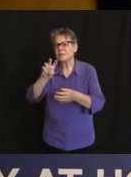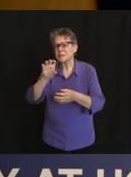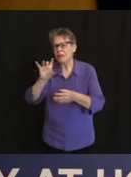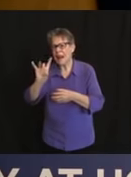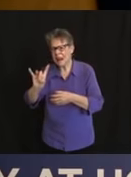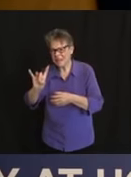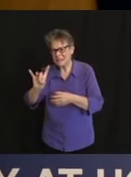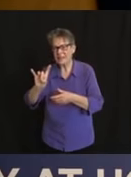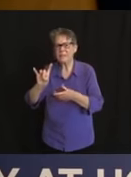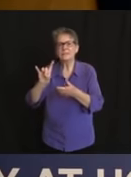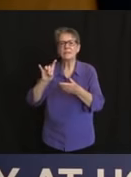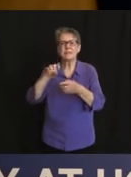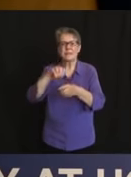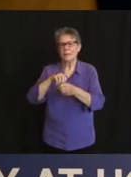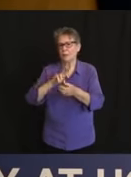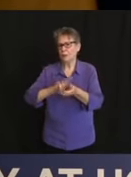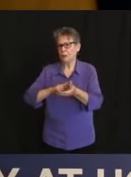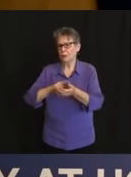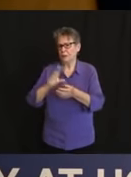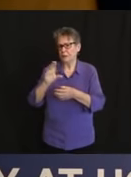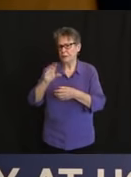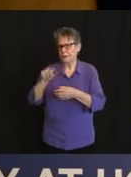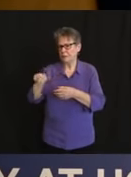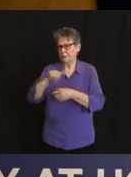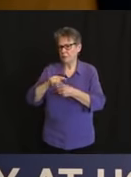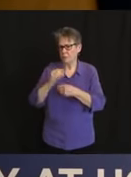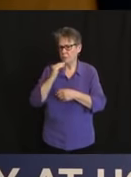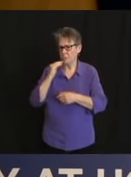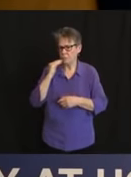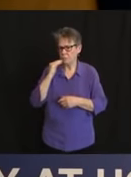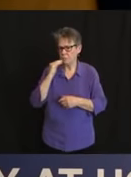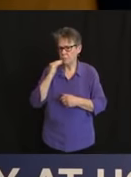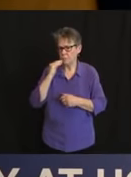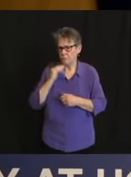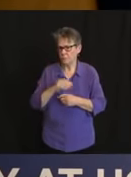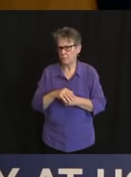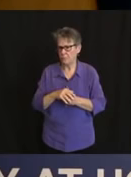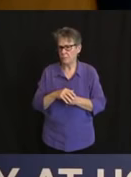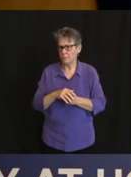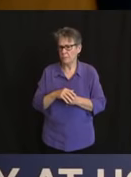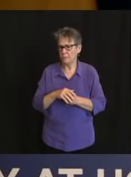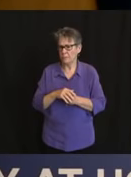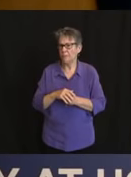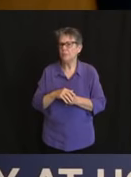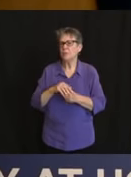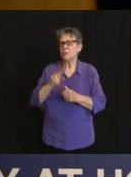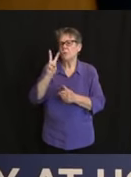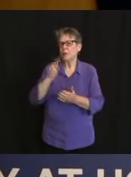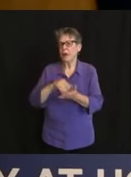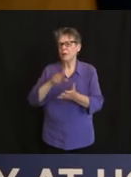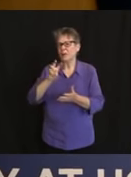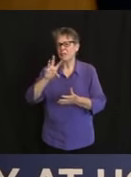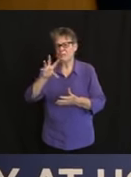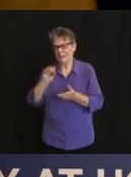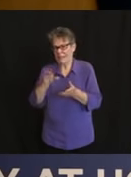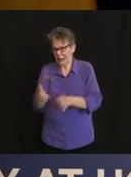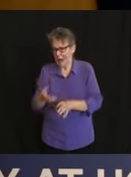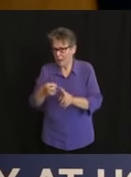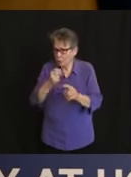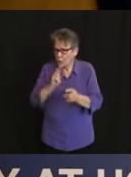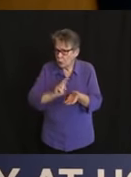these facilities. As I reported yesterday, we are reconciling some of the data. This is self-reported, and